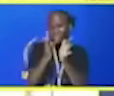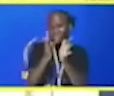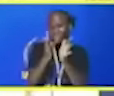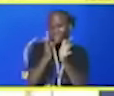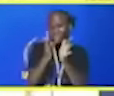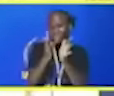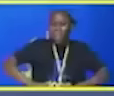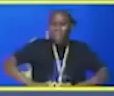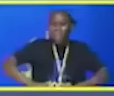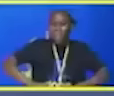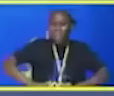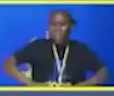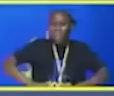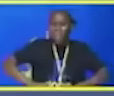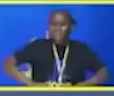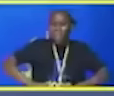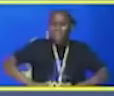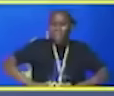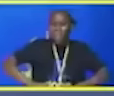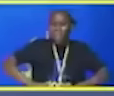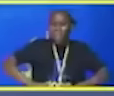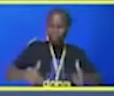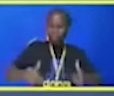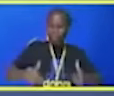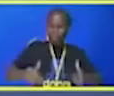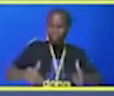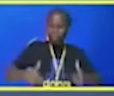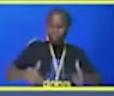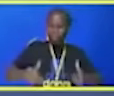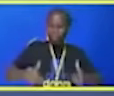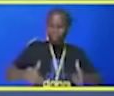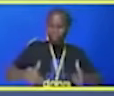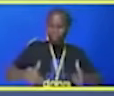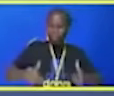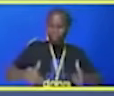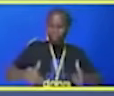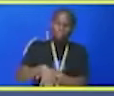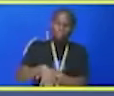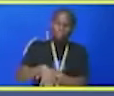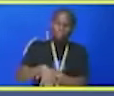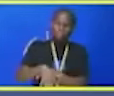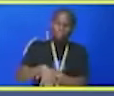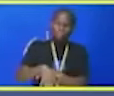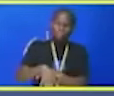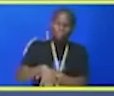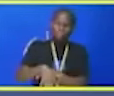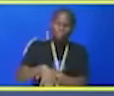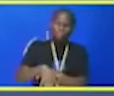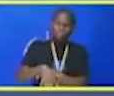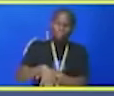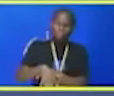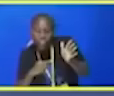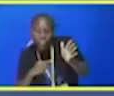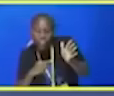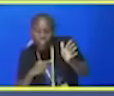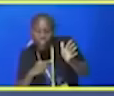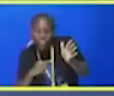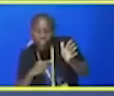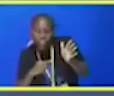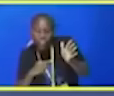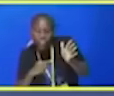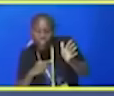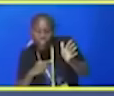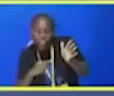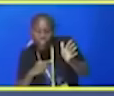you, the ministry of power is what reveals Jesus to the nations. Power.